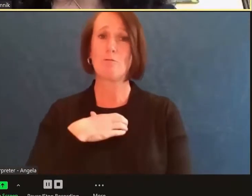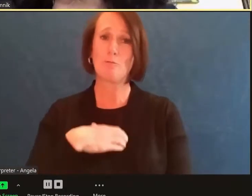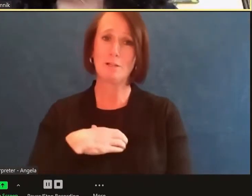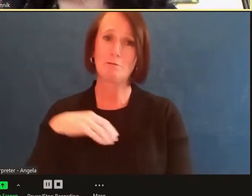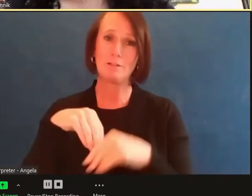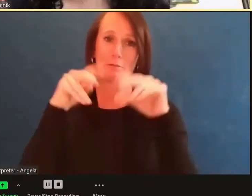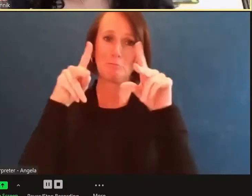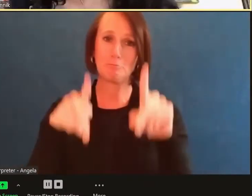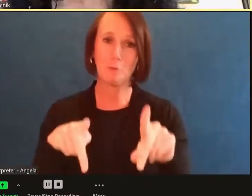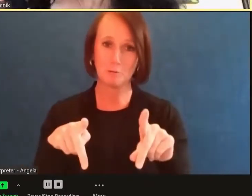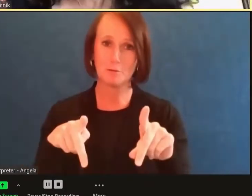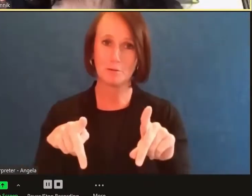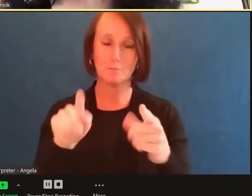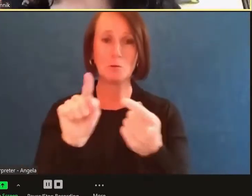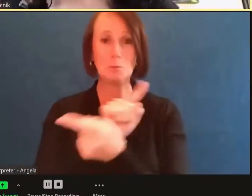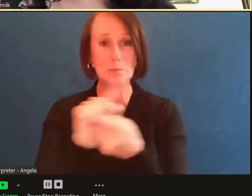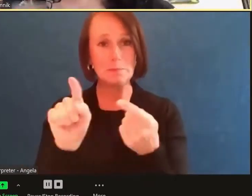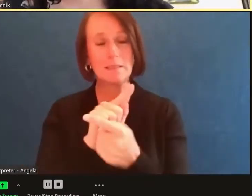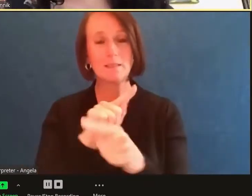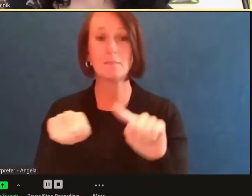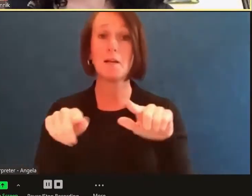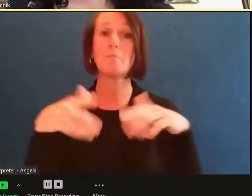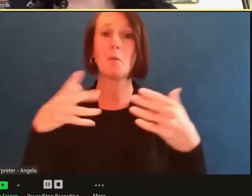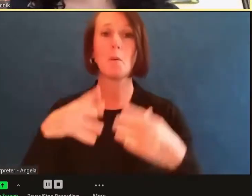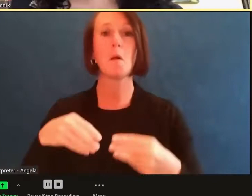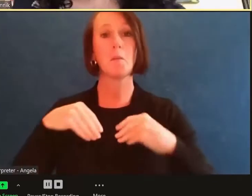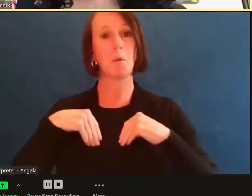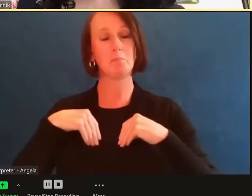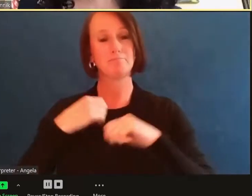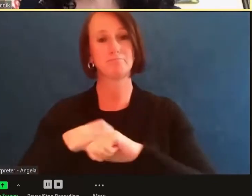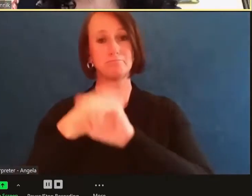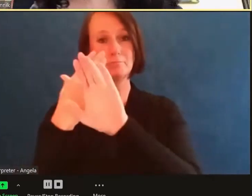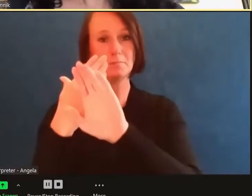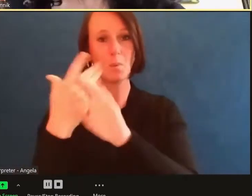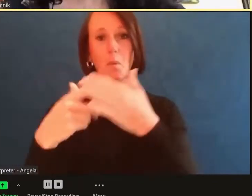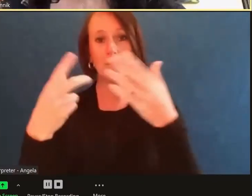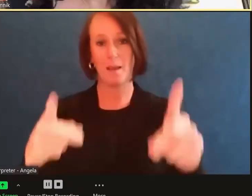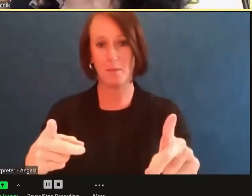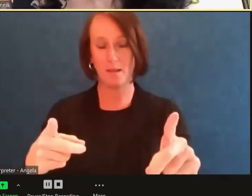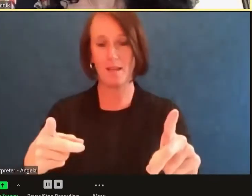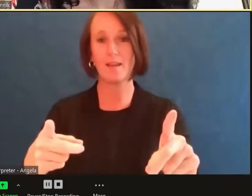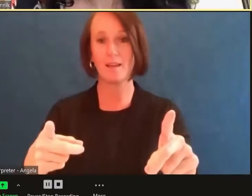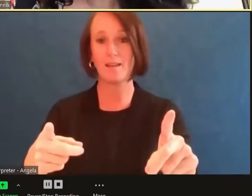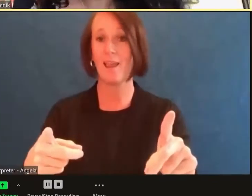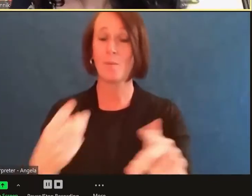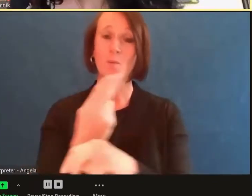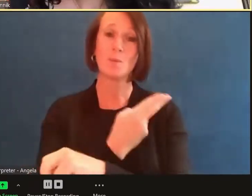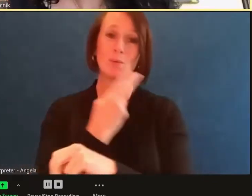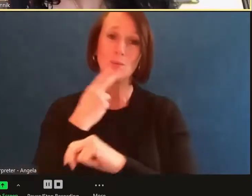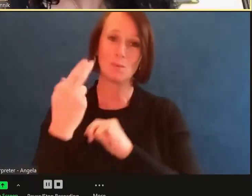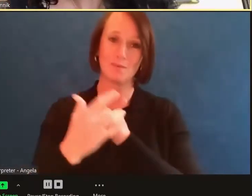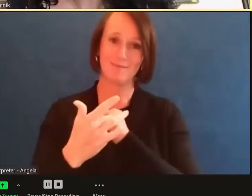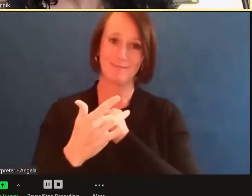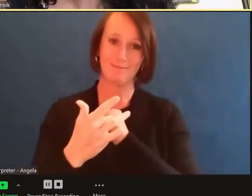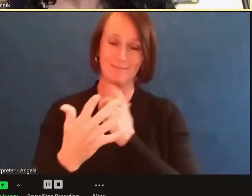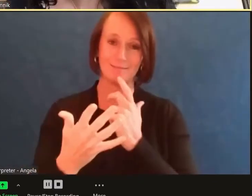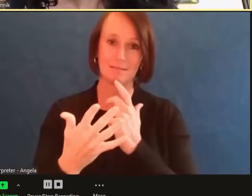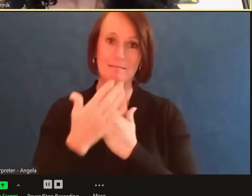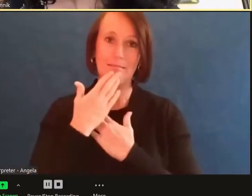person, but we will accept where we're at and embrace this technology. I'm grateful for